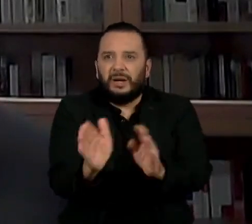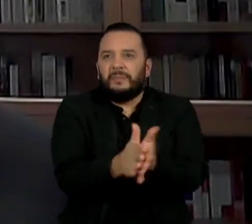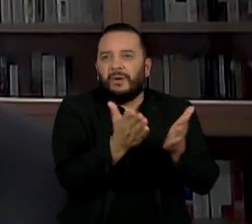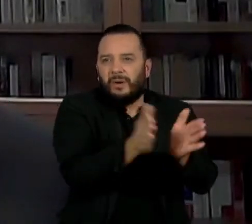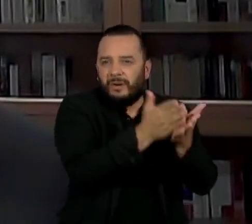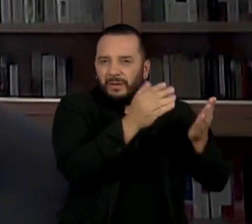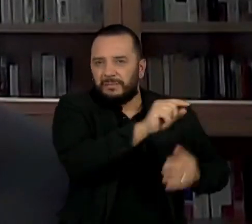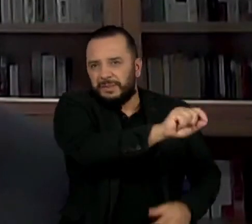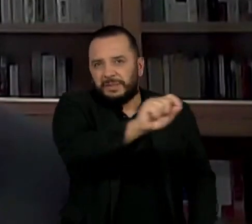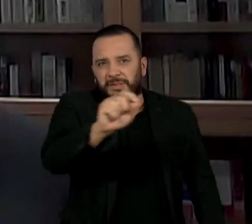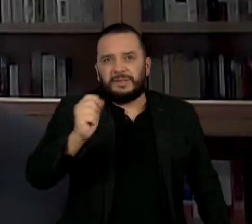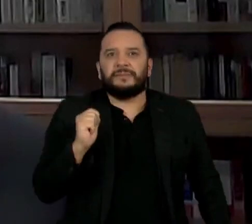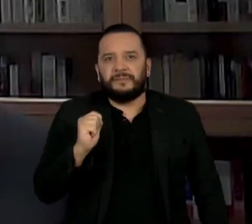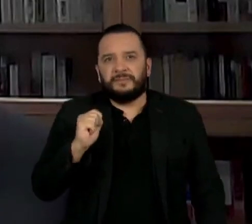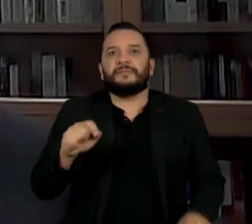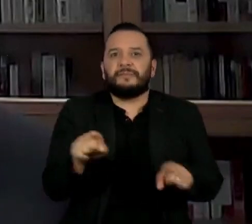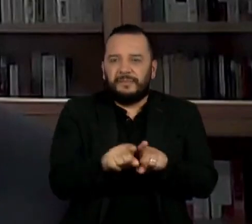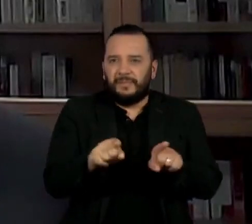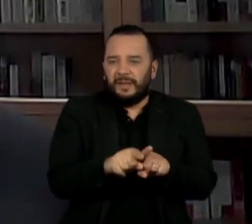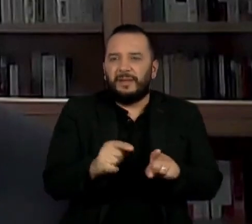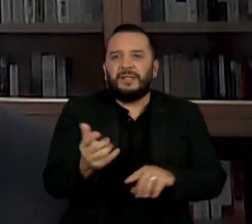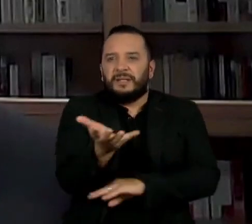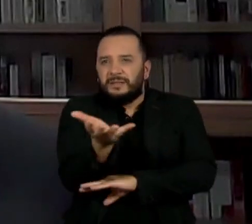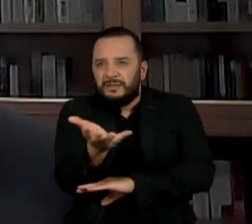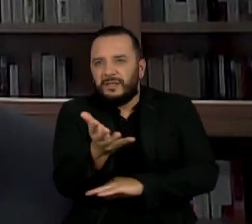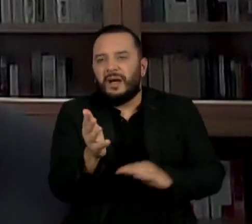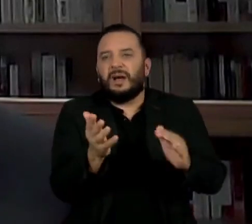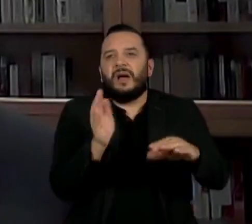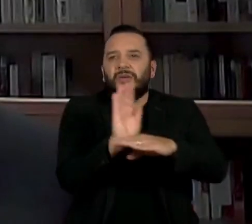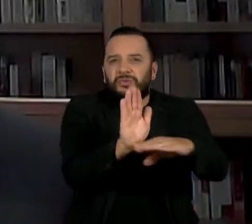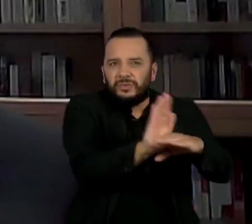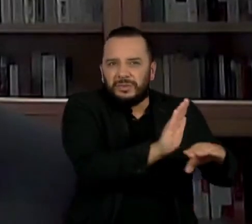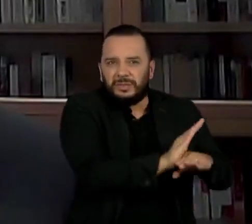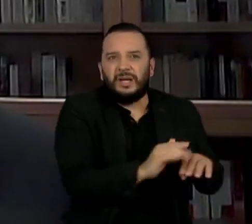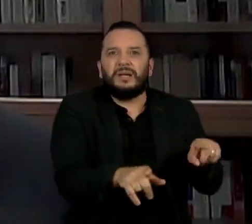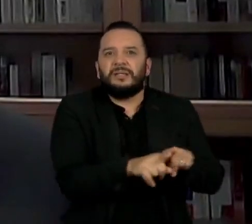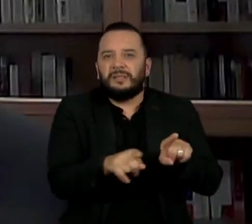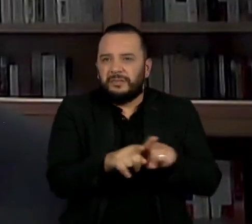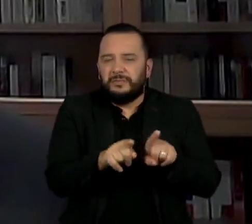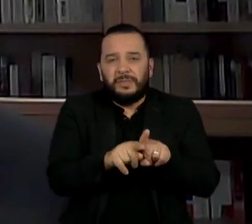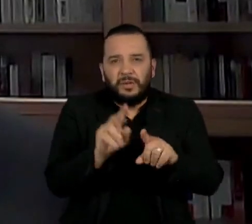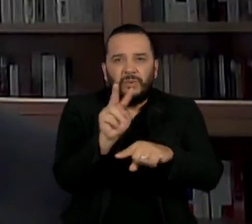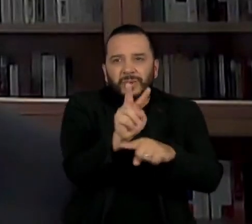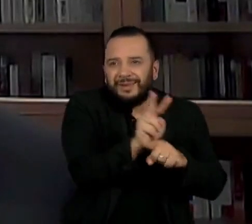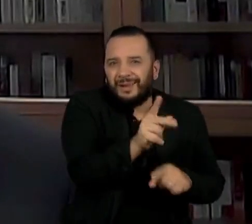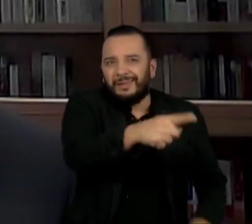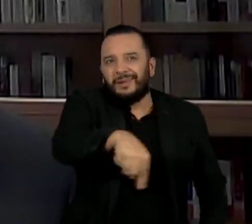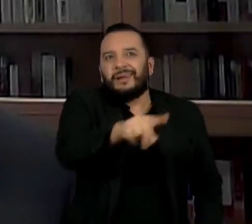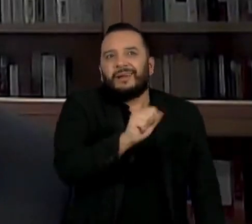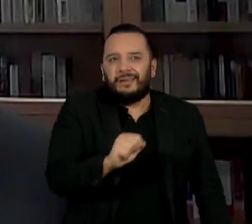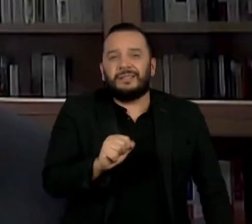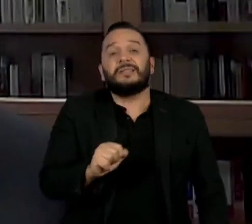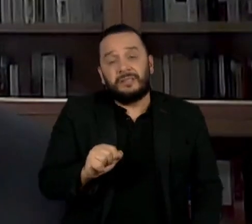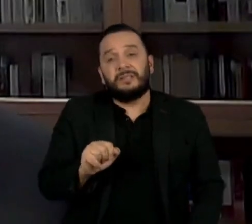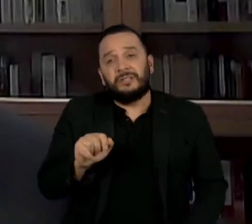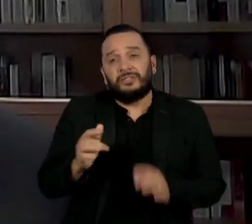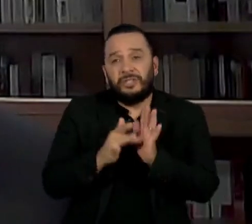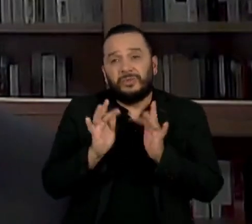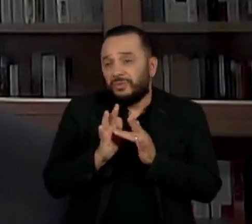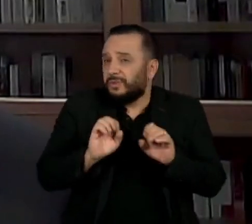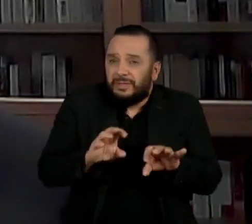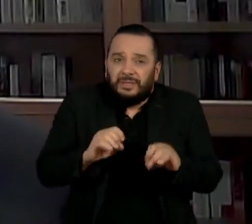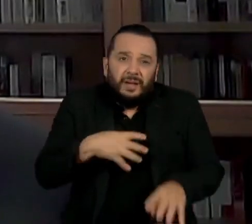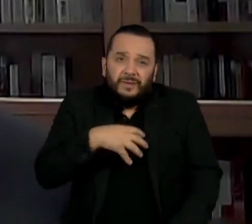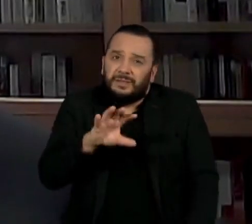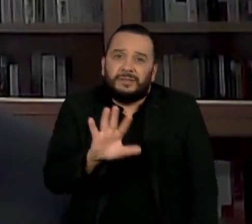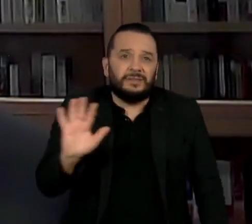poor, helping the people who are marginalized, preferring the people who are marginalized. That's what Jesus did. He